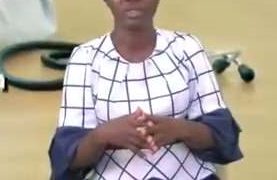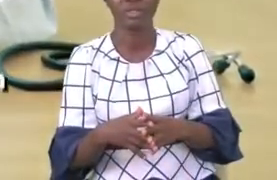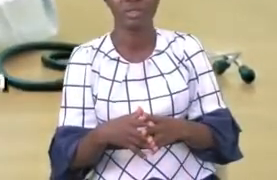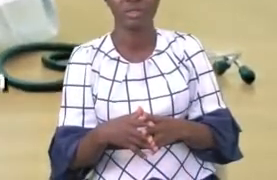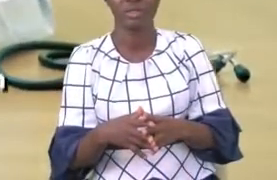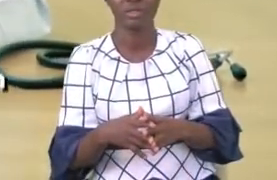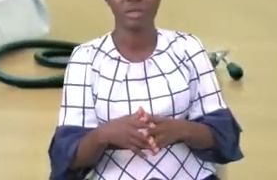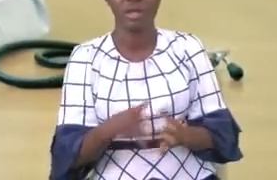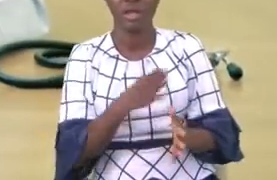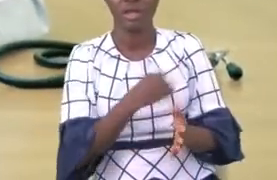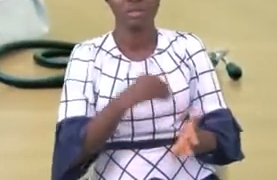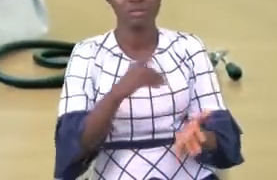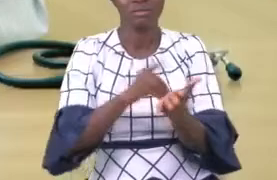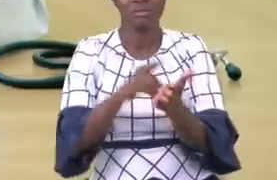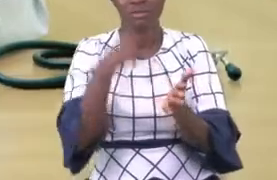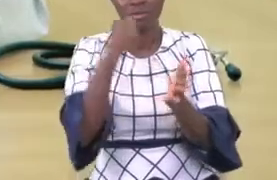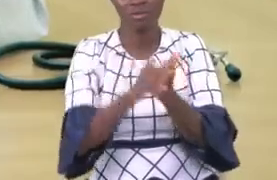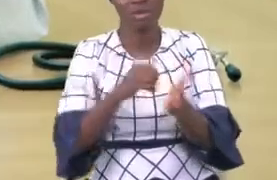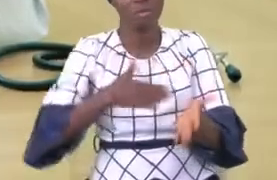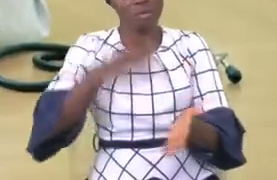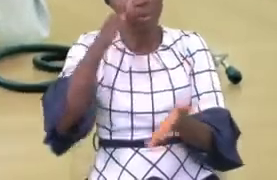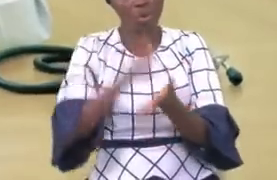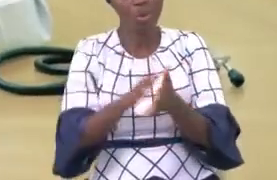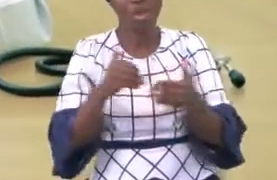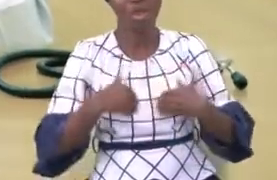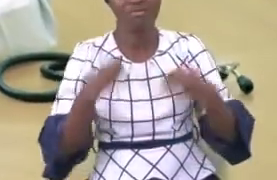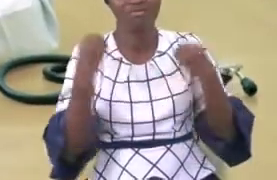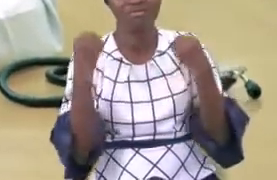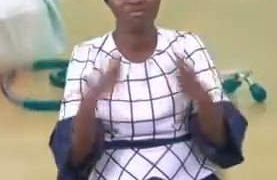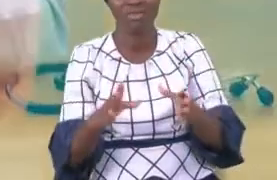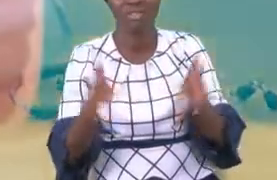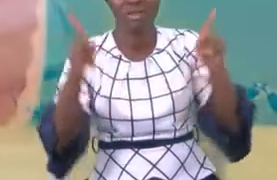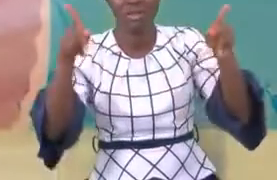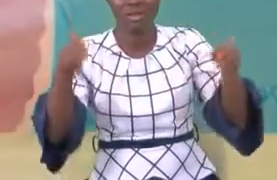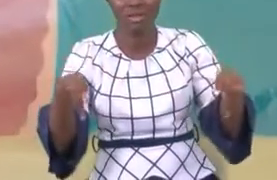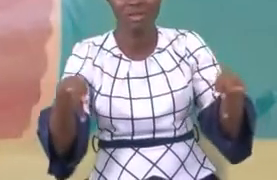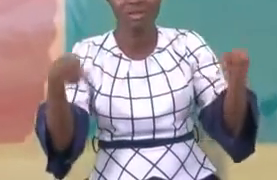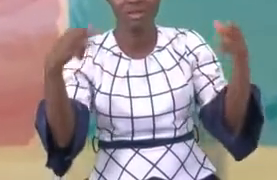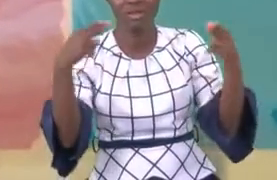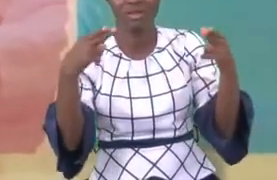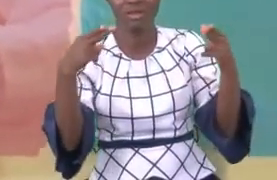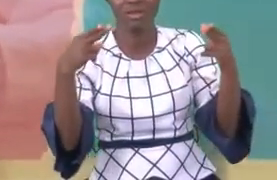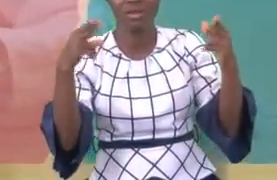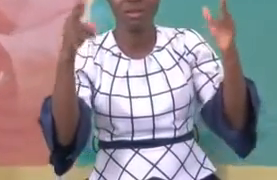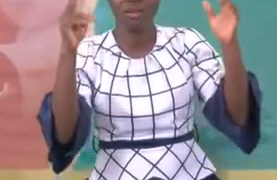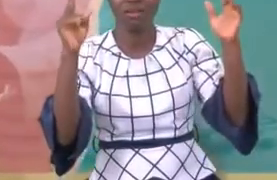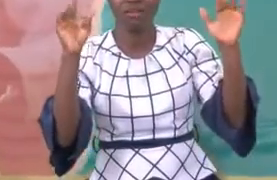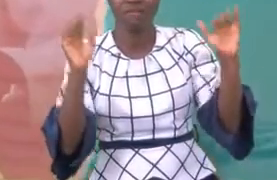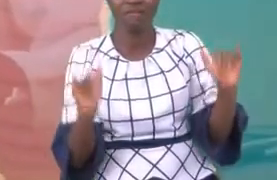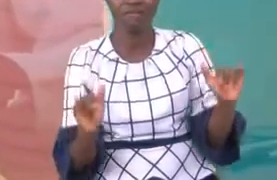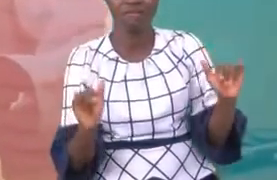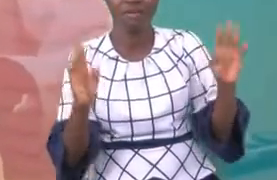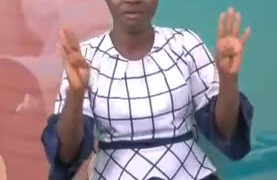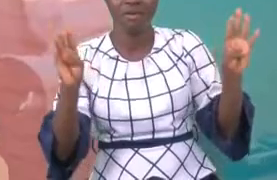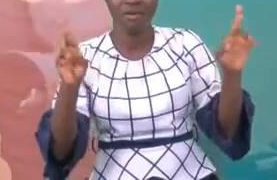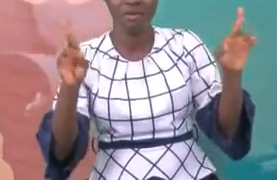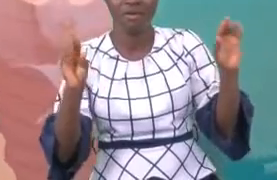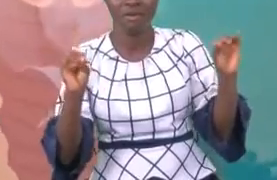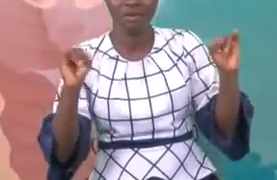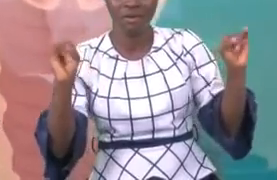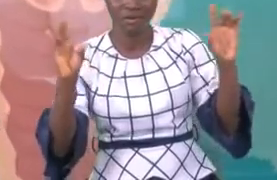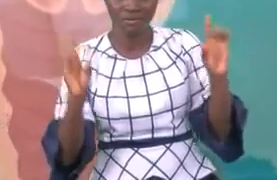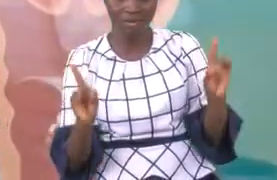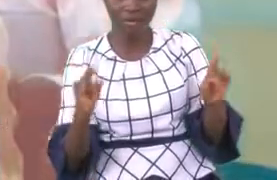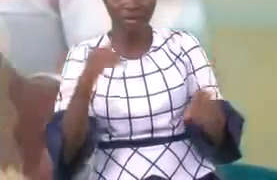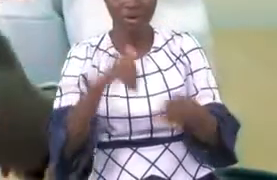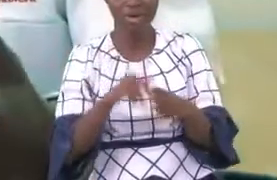condition in our environment, and to have multiple fibroids in a woman is a heavy burden. It's a cause